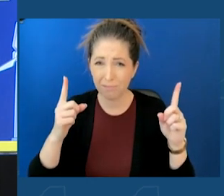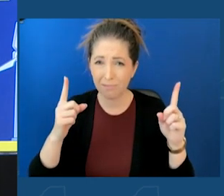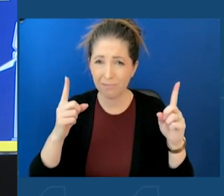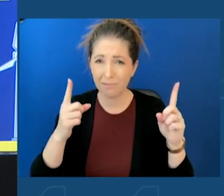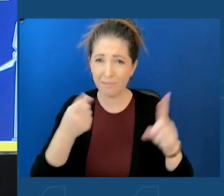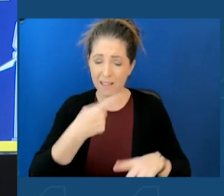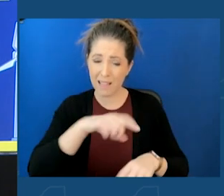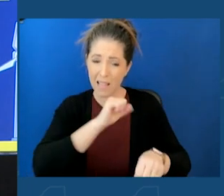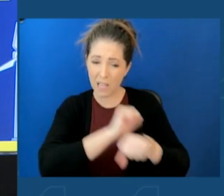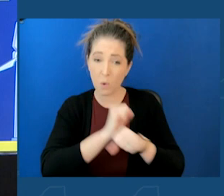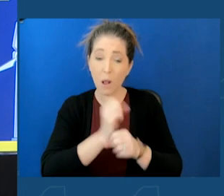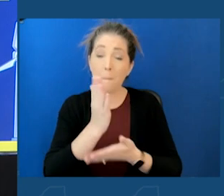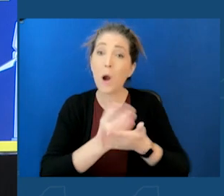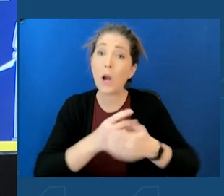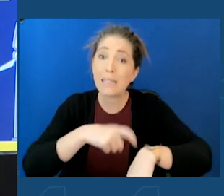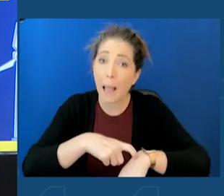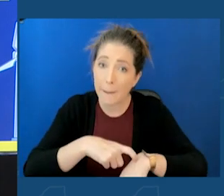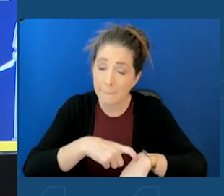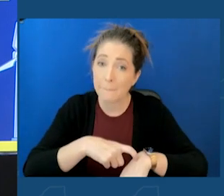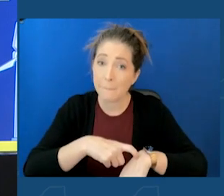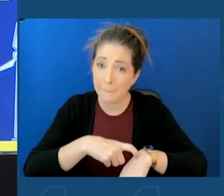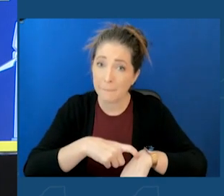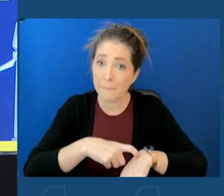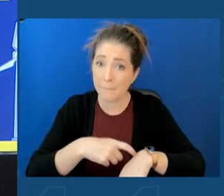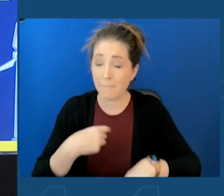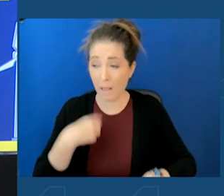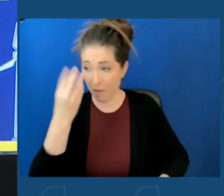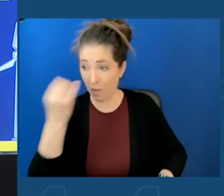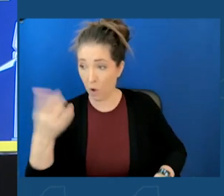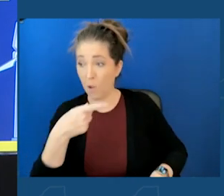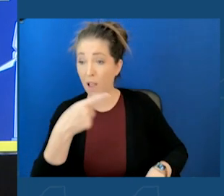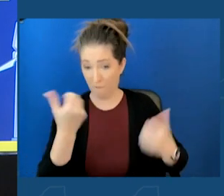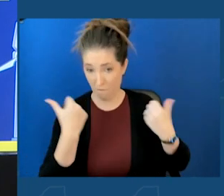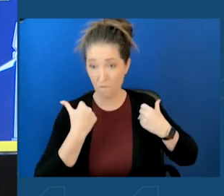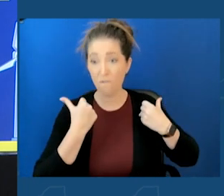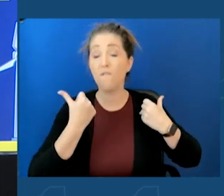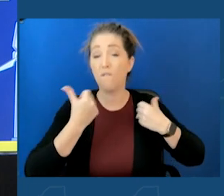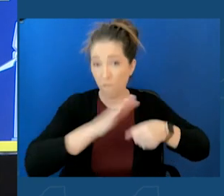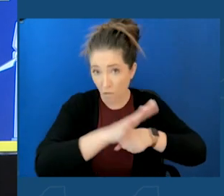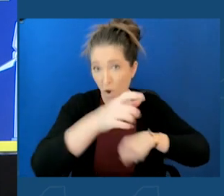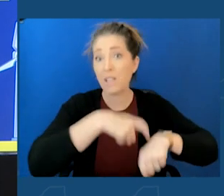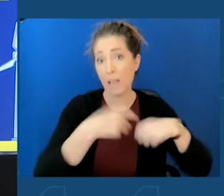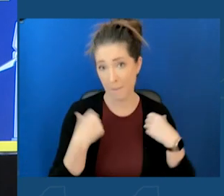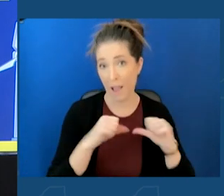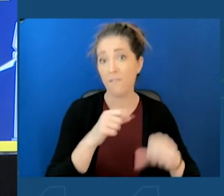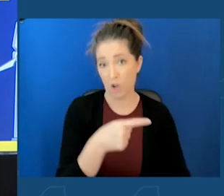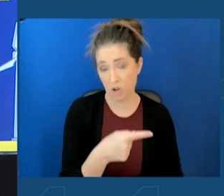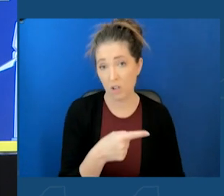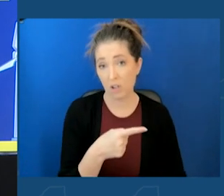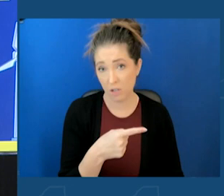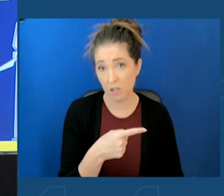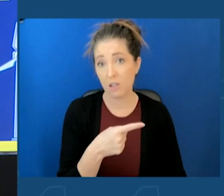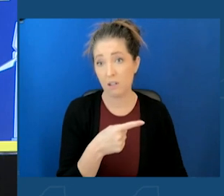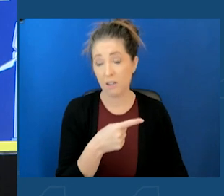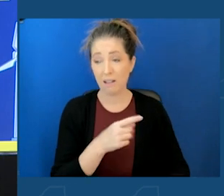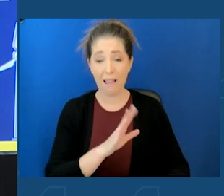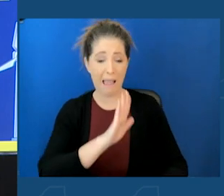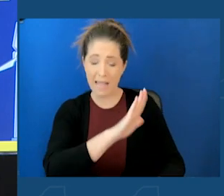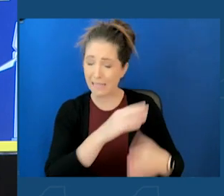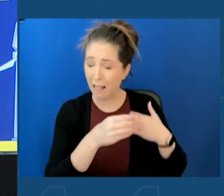this part-time, I will tell you that he puts a full-time effort in, and we wouldn't be where we are today without his